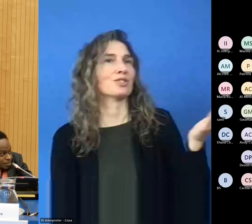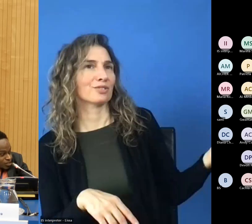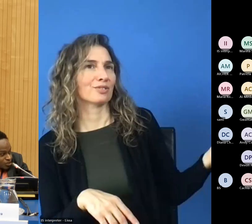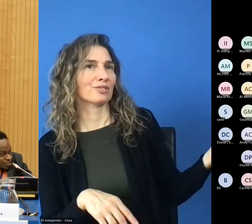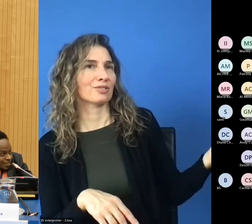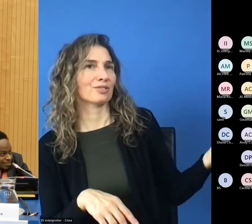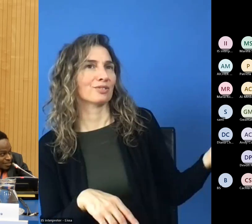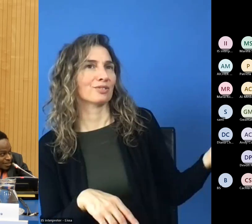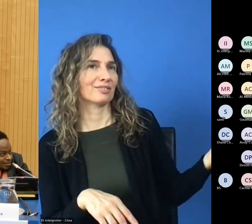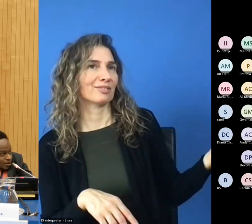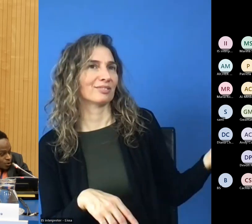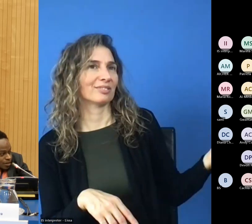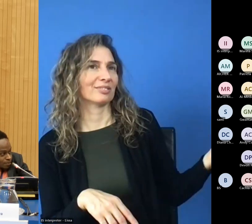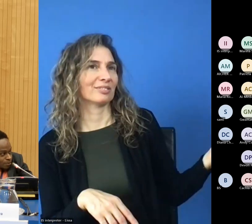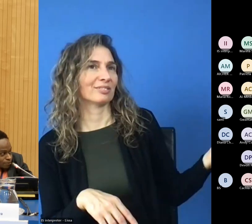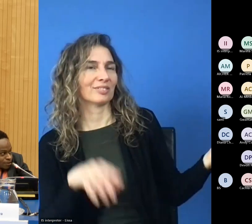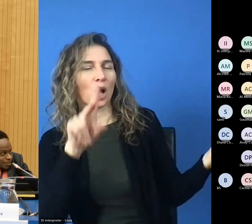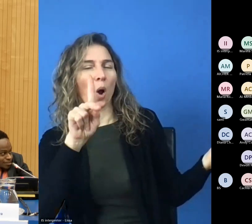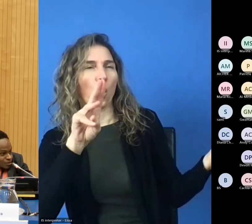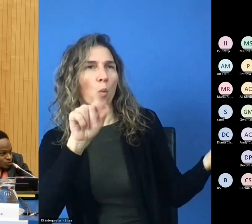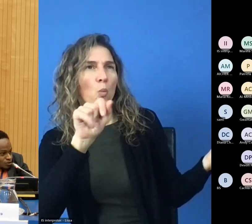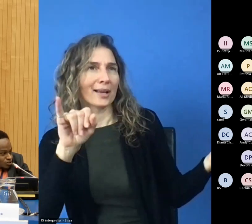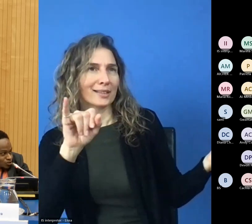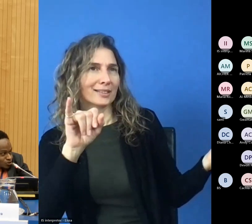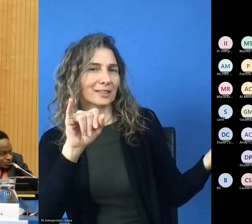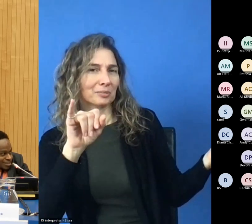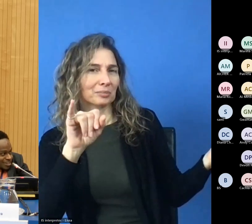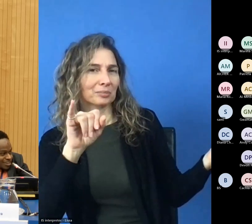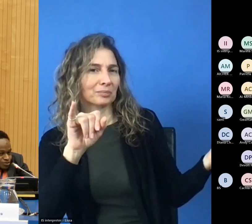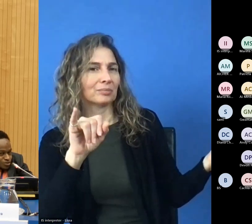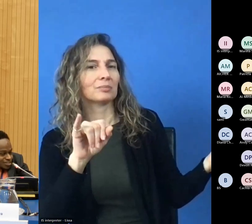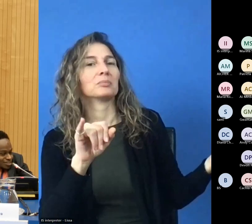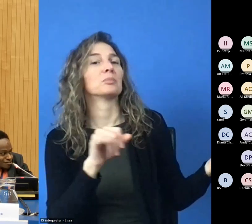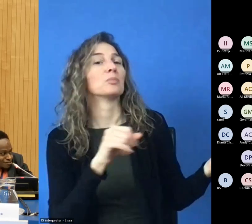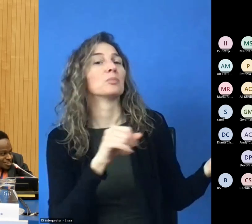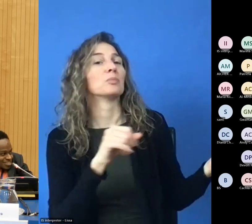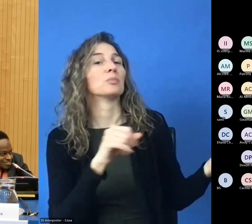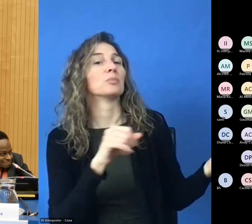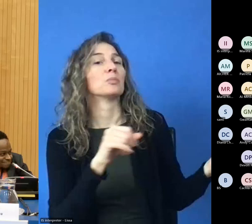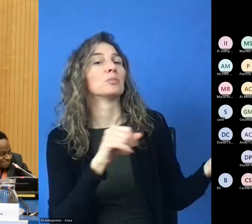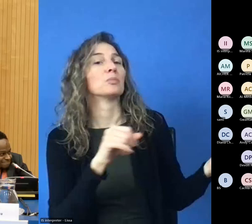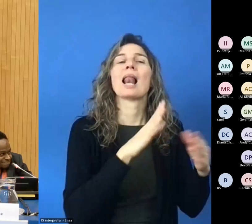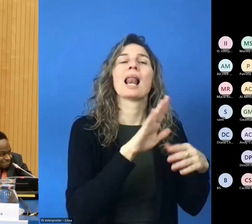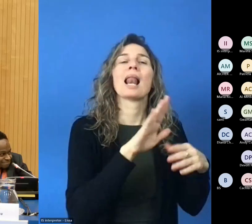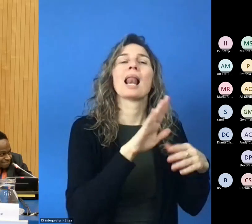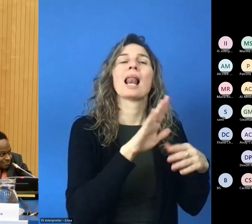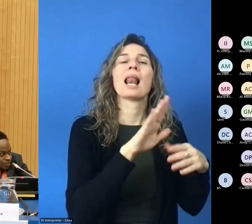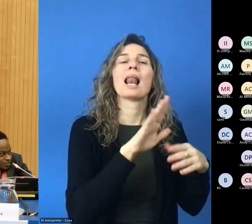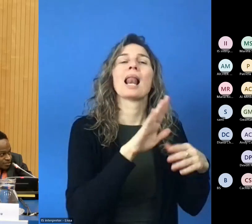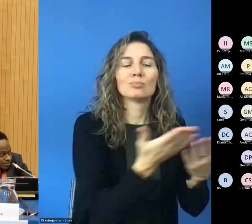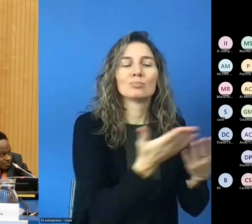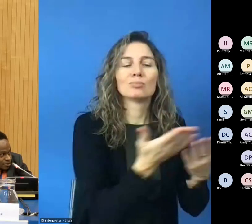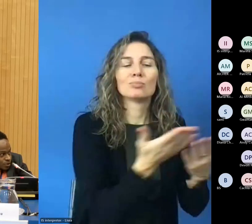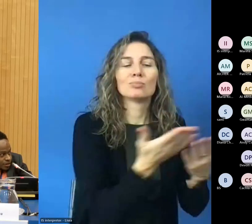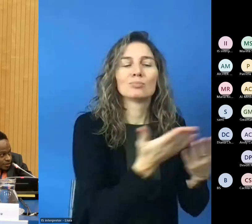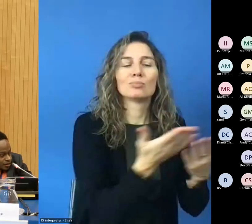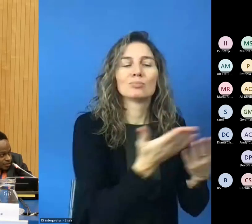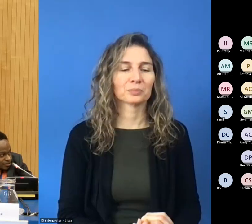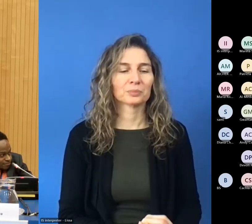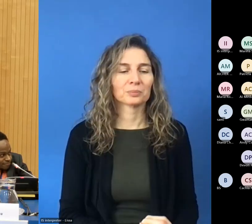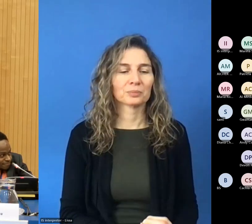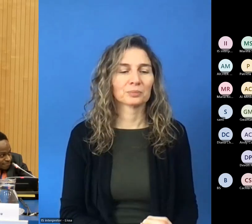Welcome, parting shot, and where can people find you or talk to you during this conference? Yes,